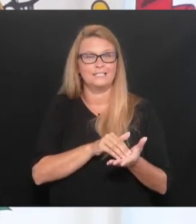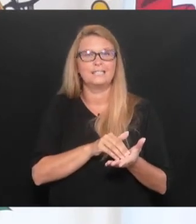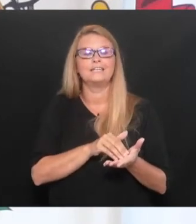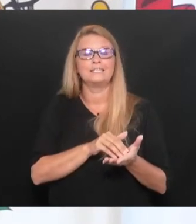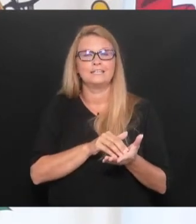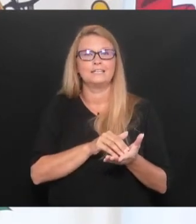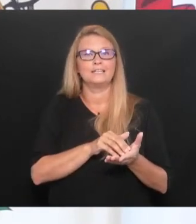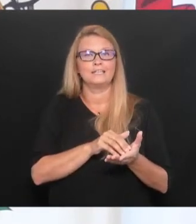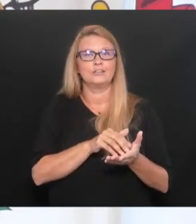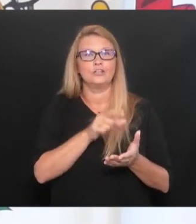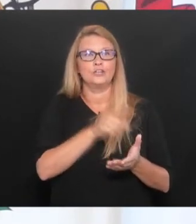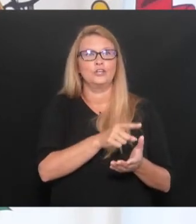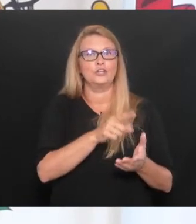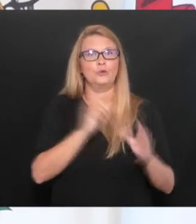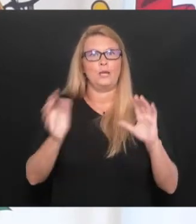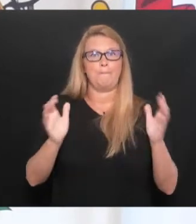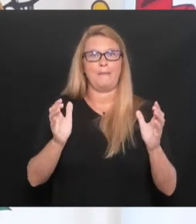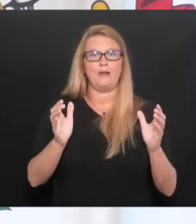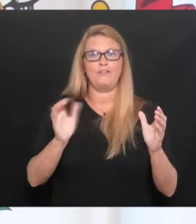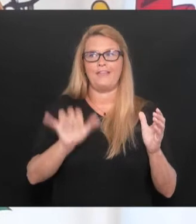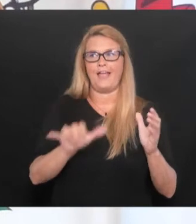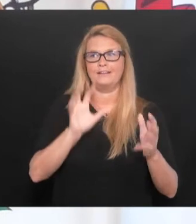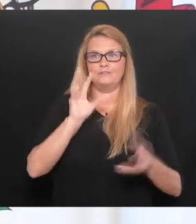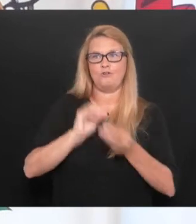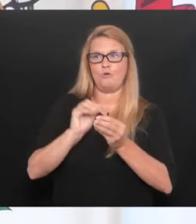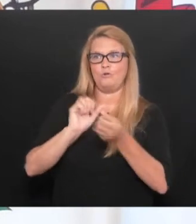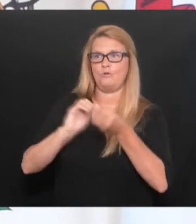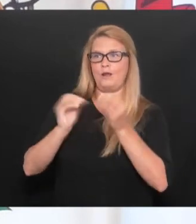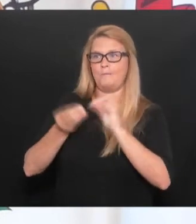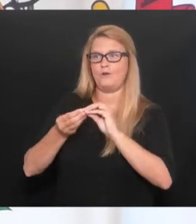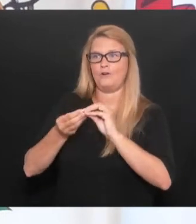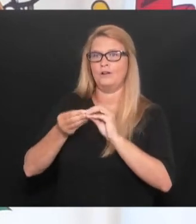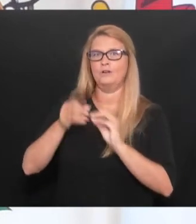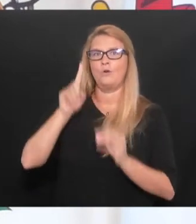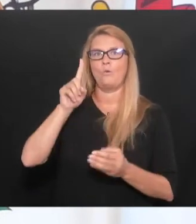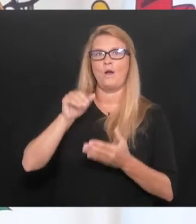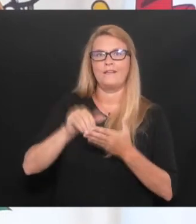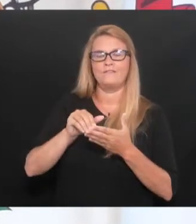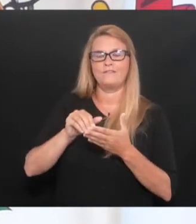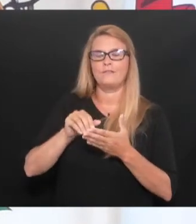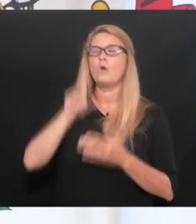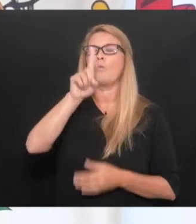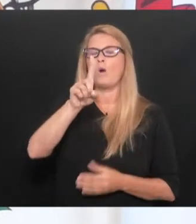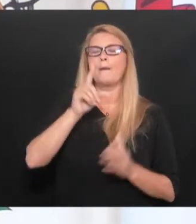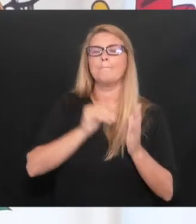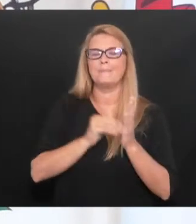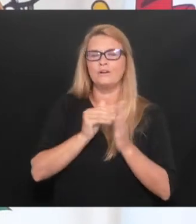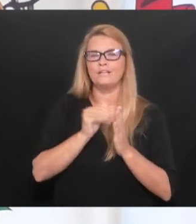away and you look and you've got a total number of